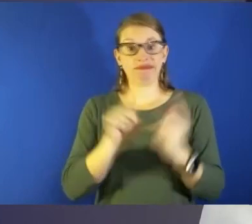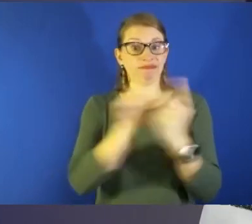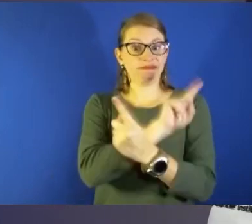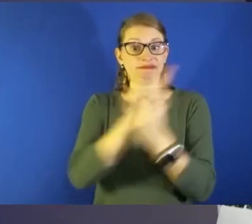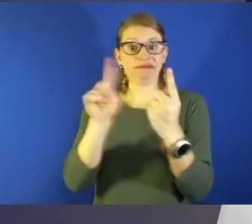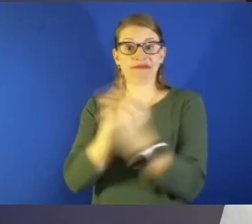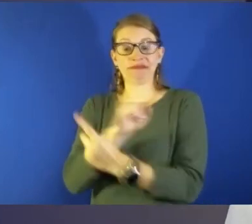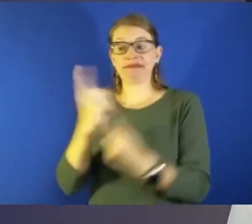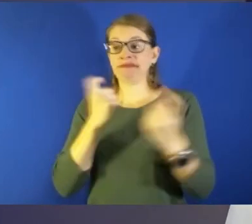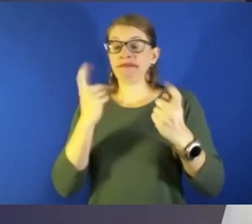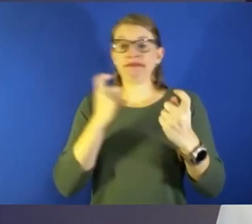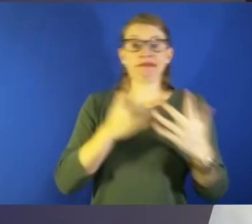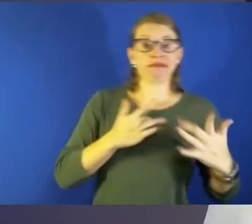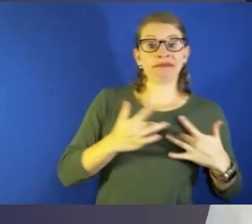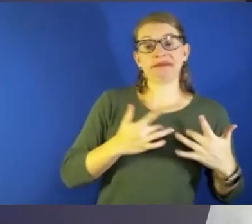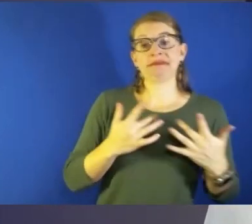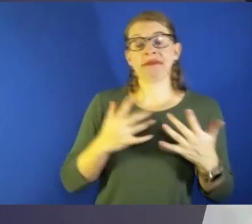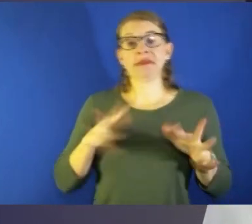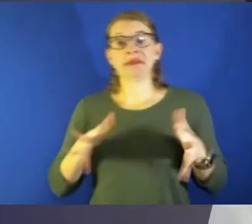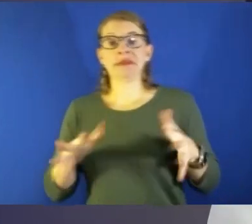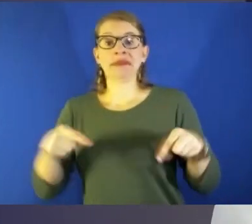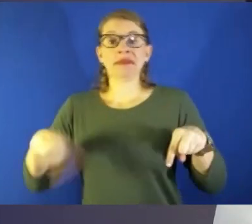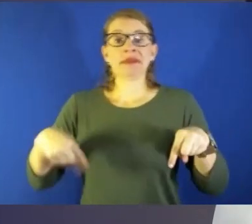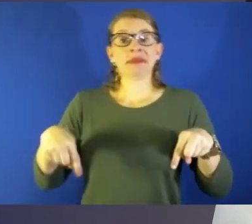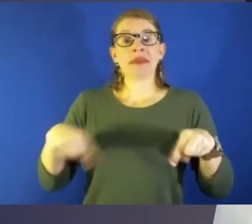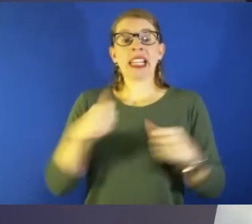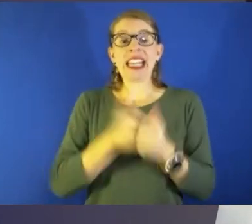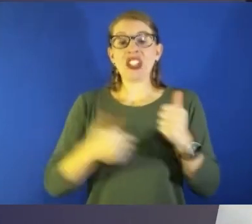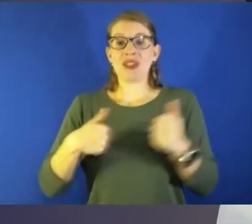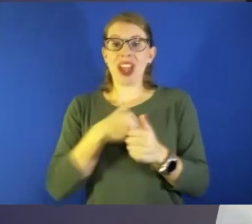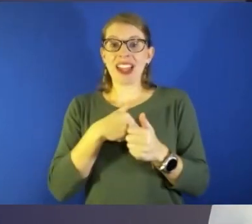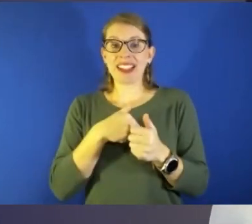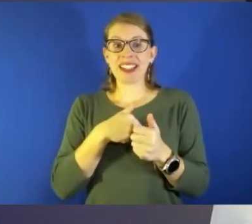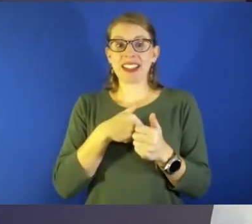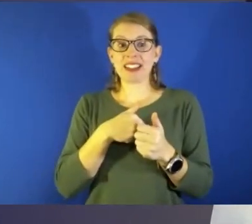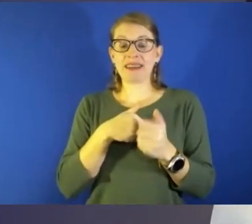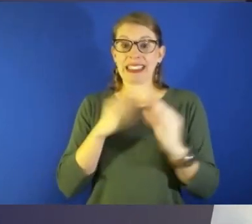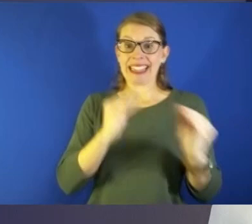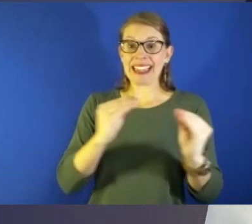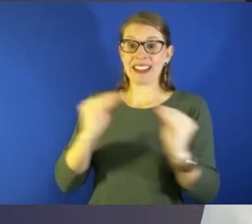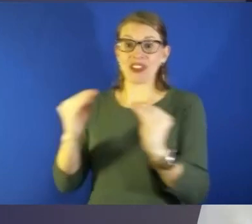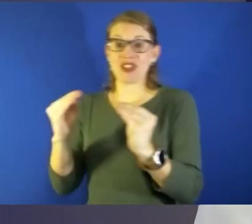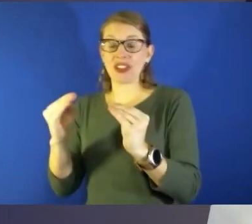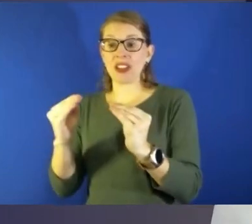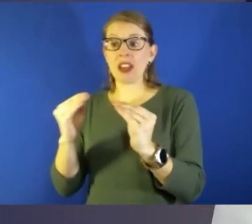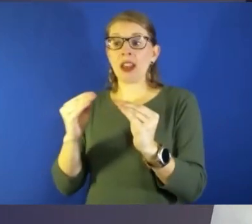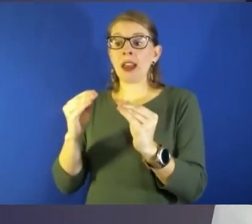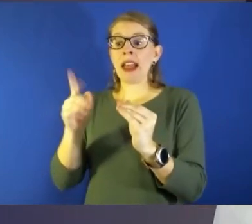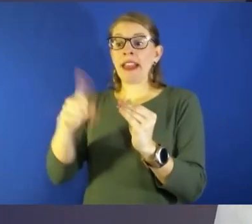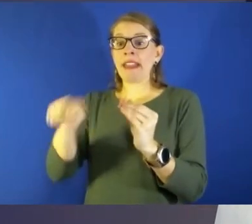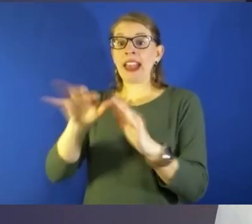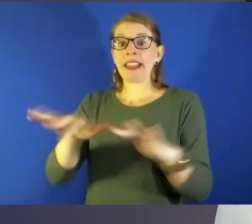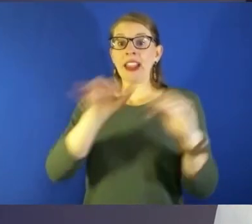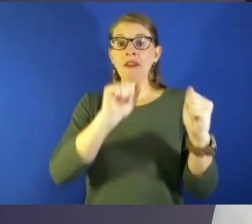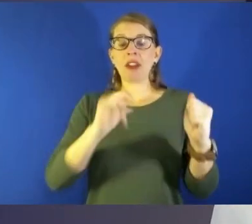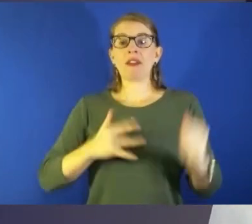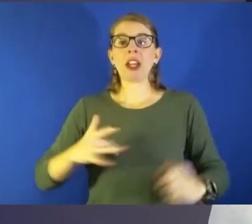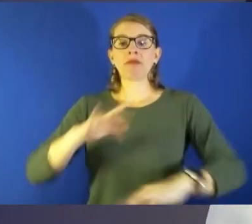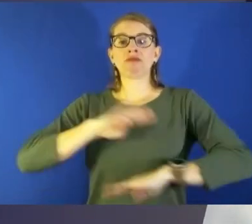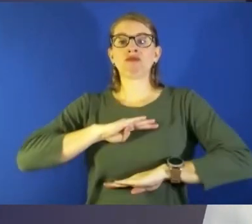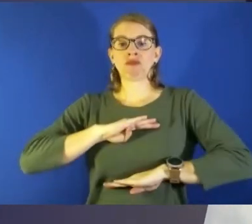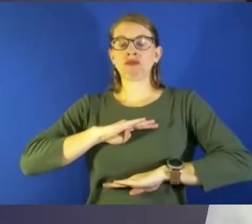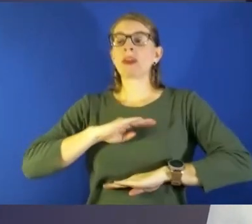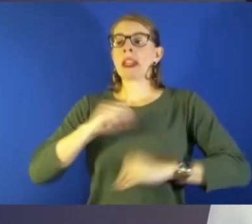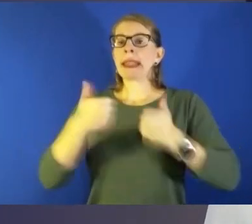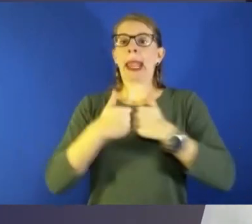questions, they have concerns, they have anxiety, and each of us do our teaching, and by the time they leave, they feel like they have a game plan,